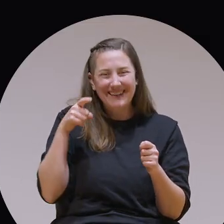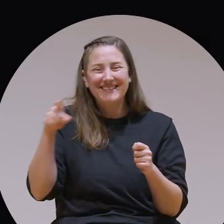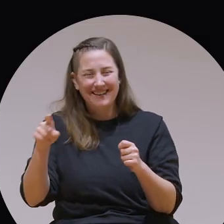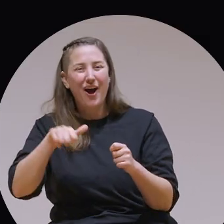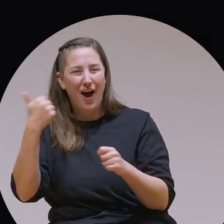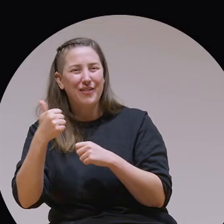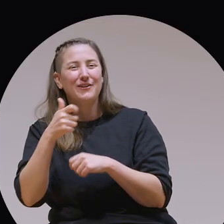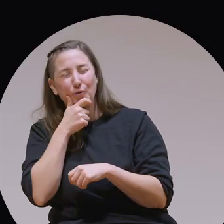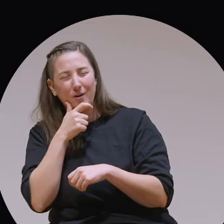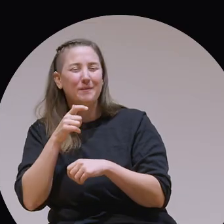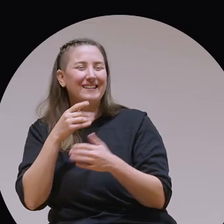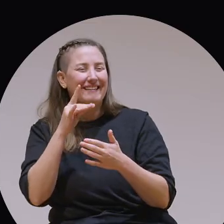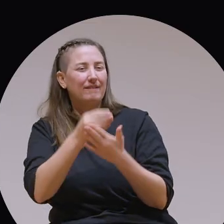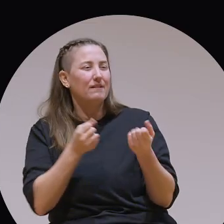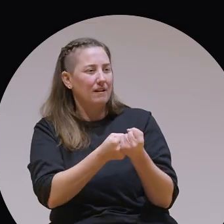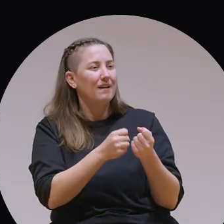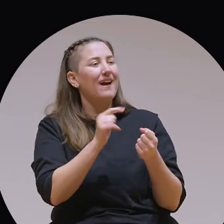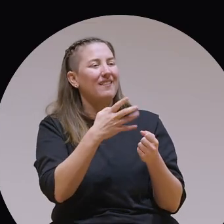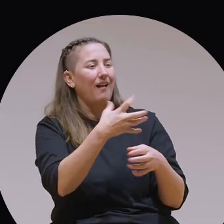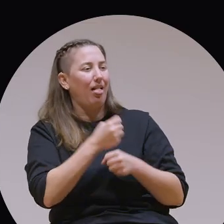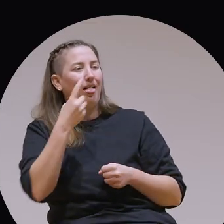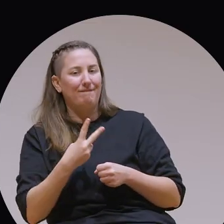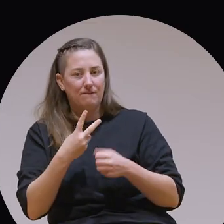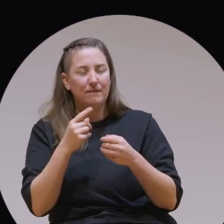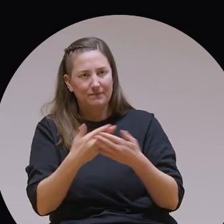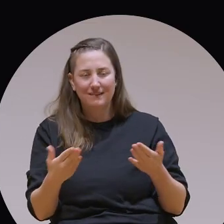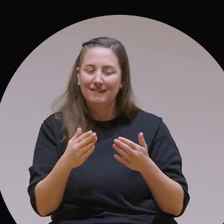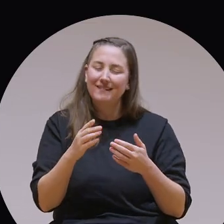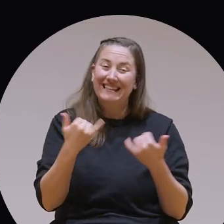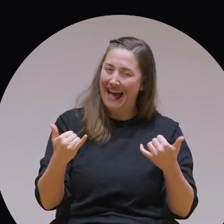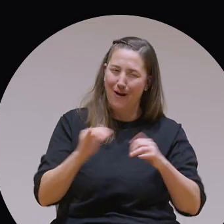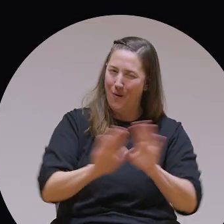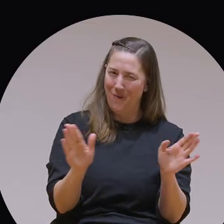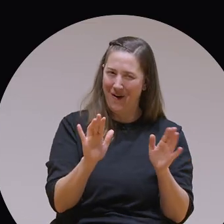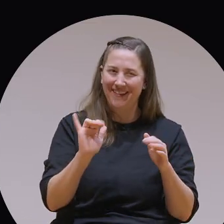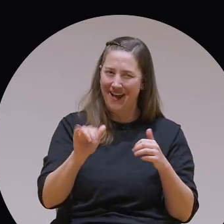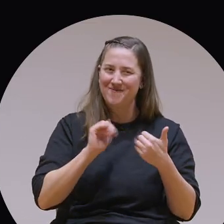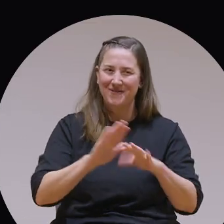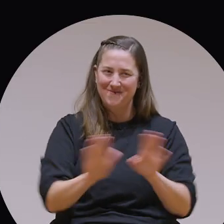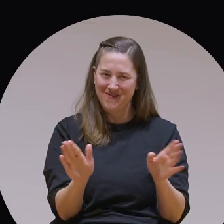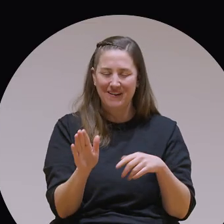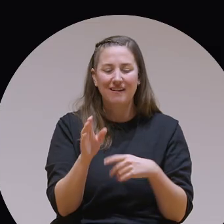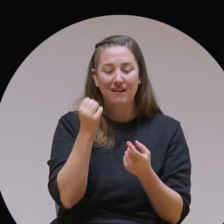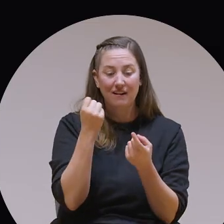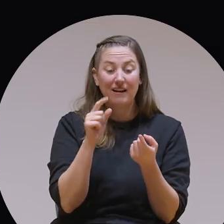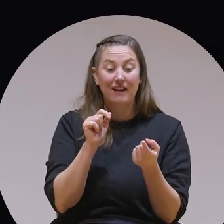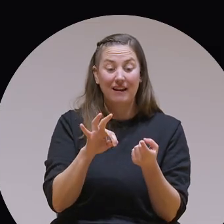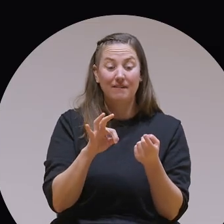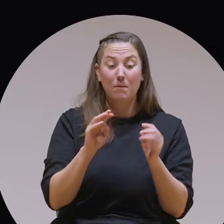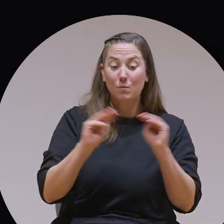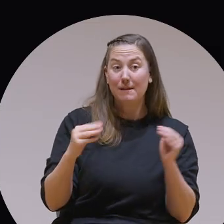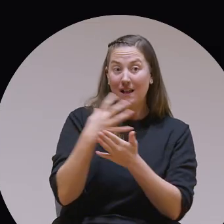exchange for a share of the proceeds. I should say this does not happen again. We are being very open about the way in which these objects came into the